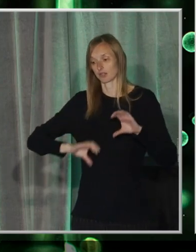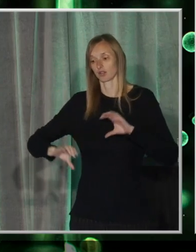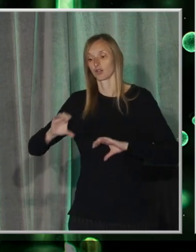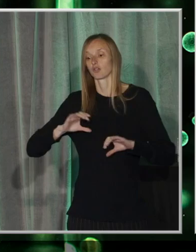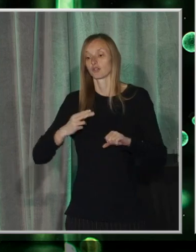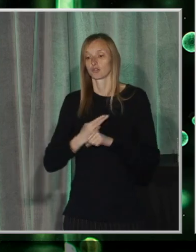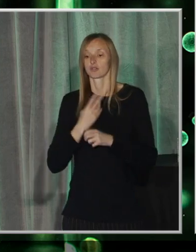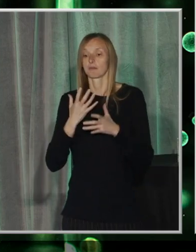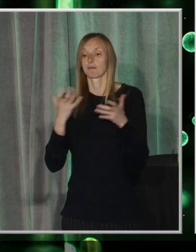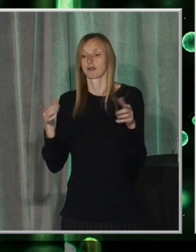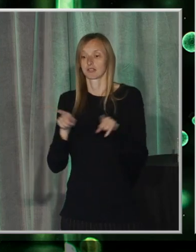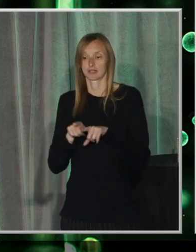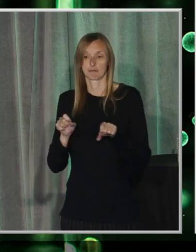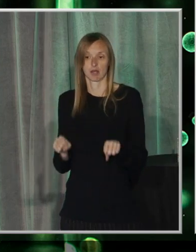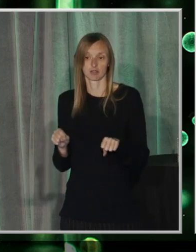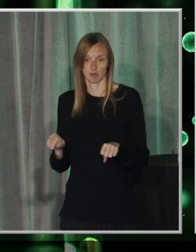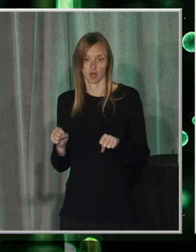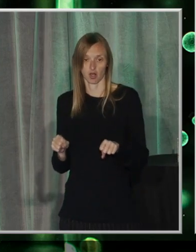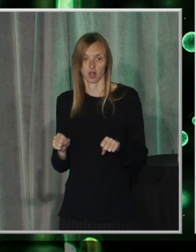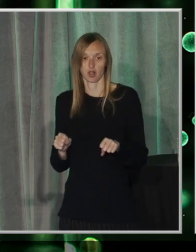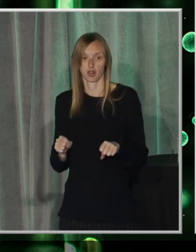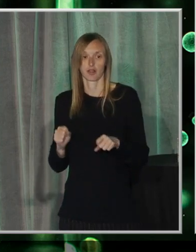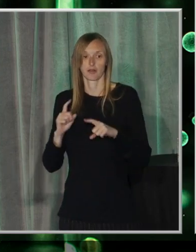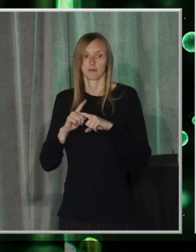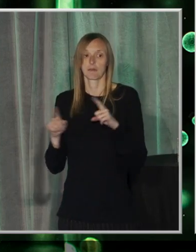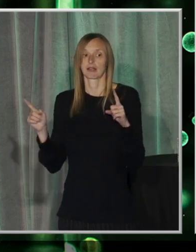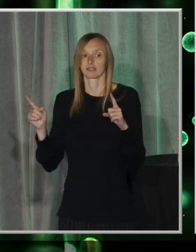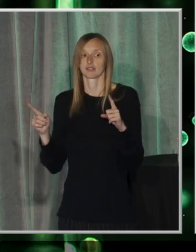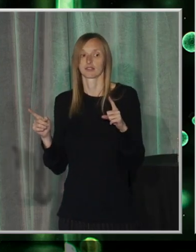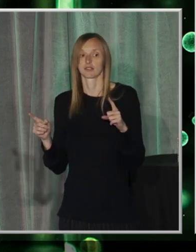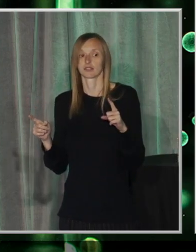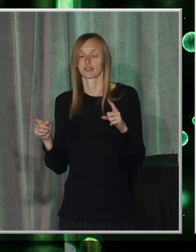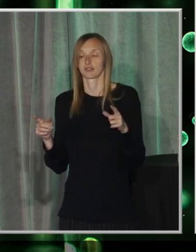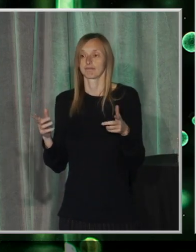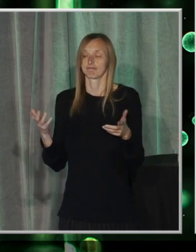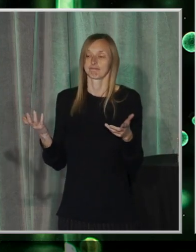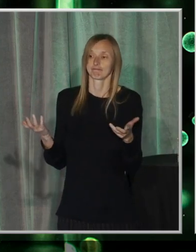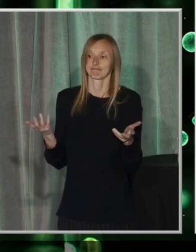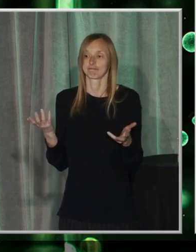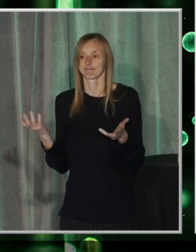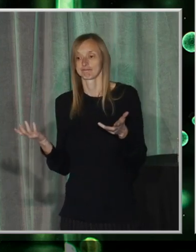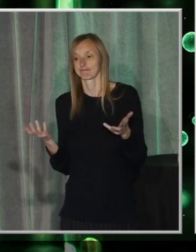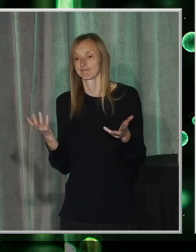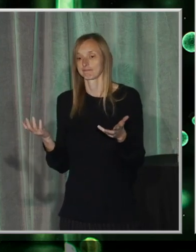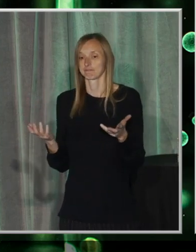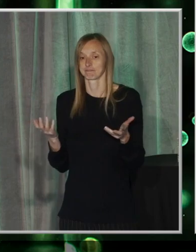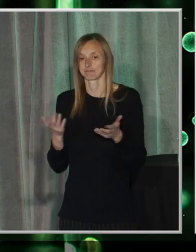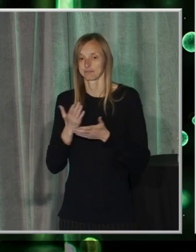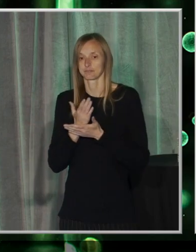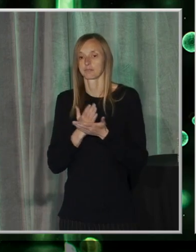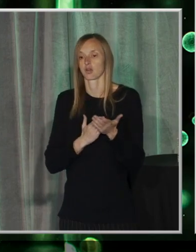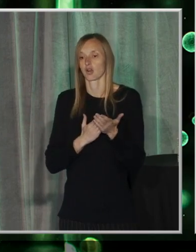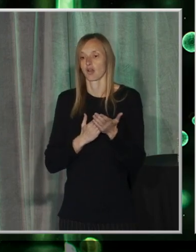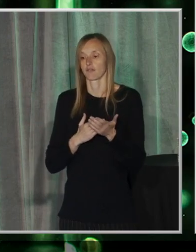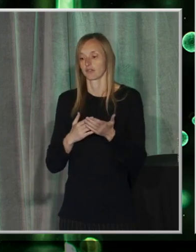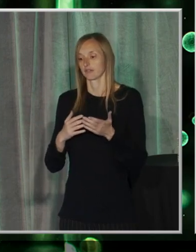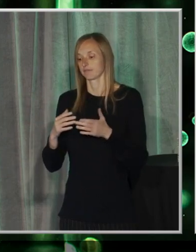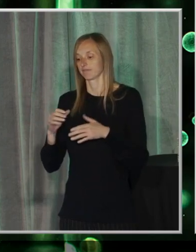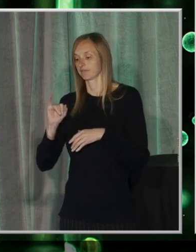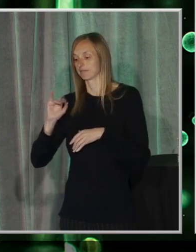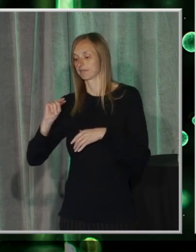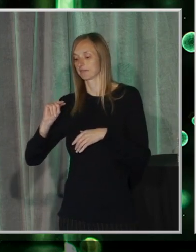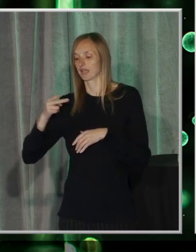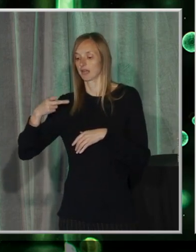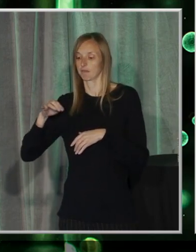as much as possible. But the thing is, you kind of part of the inputs that